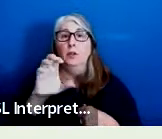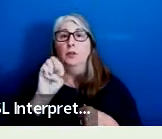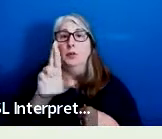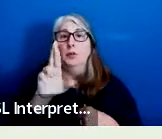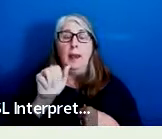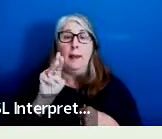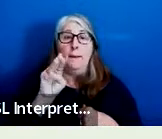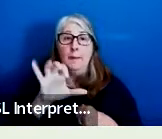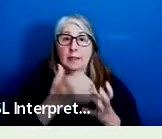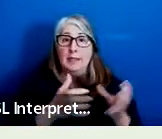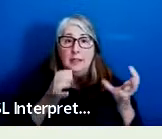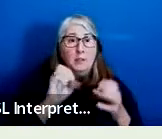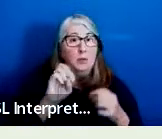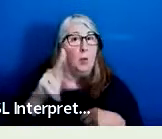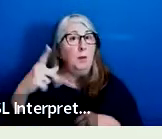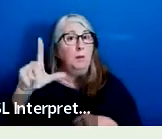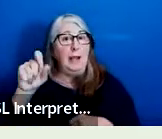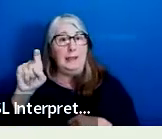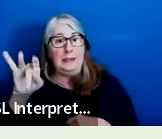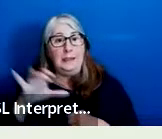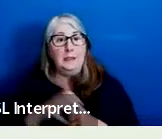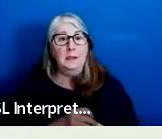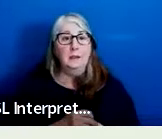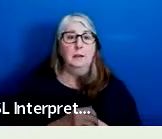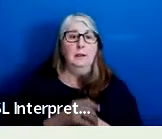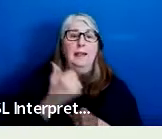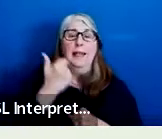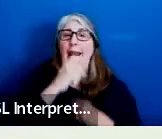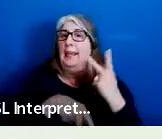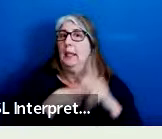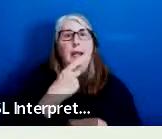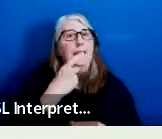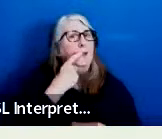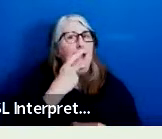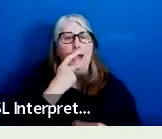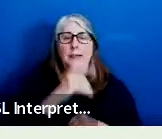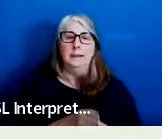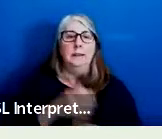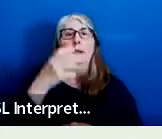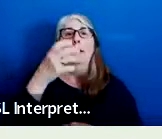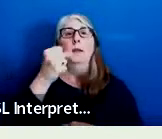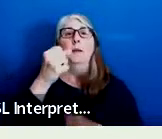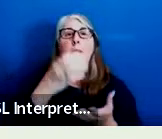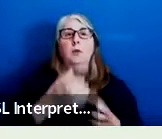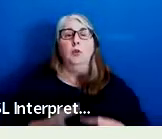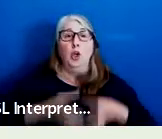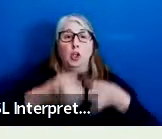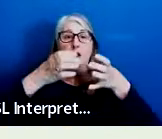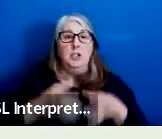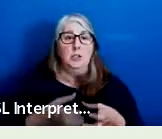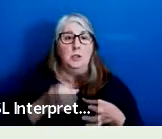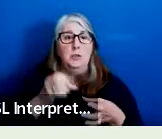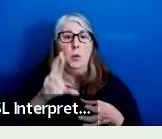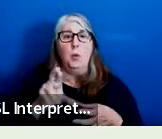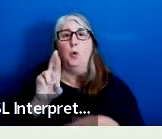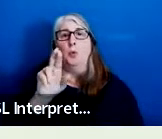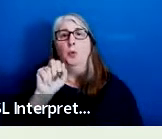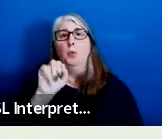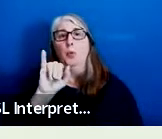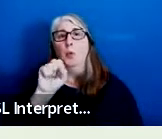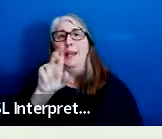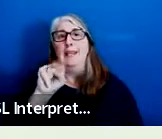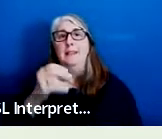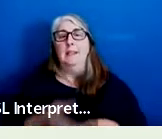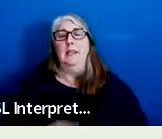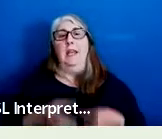or plastic dishes, glass of any kind, milk cartons or raisin canisters. These two people